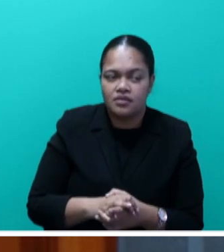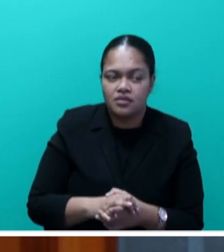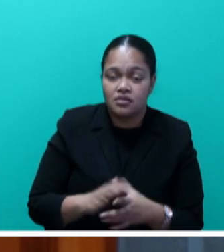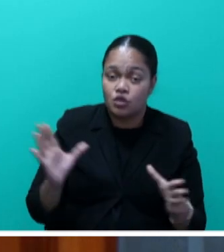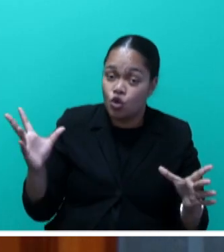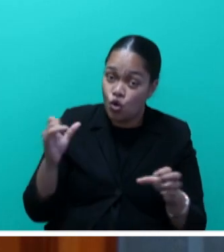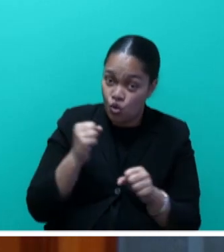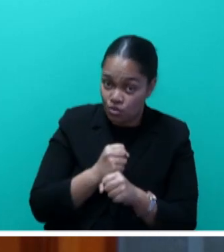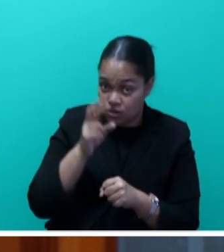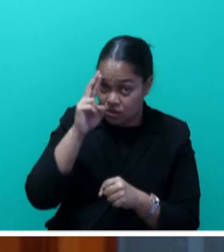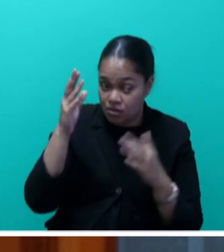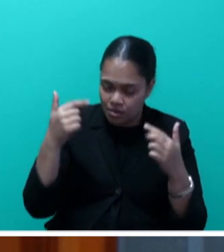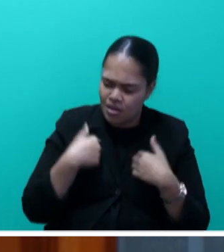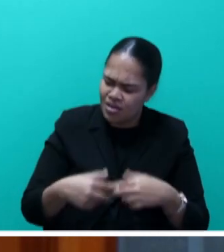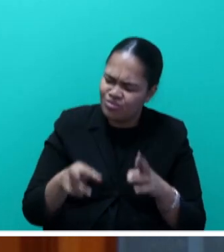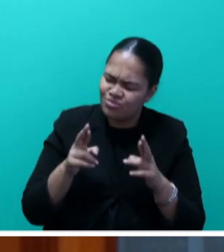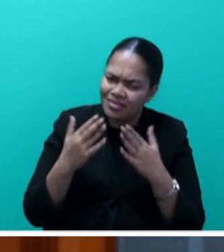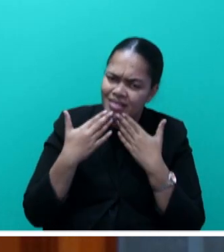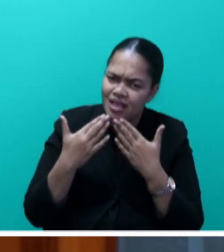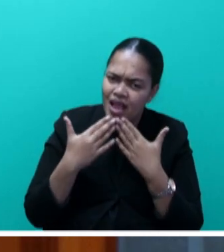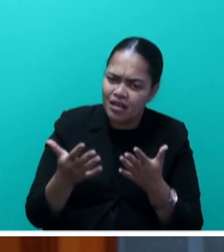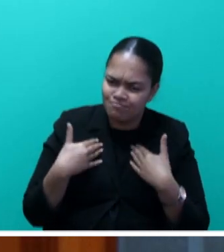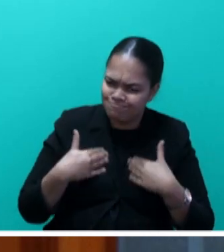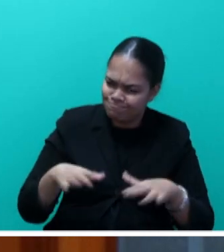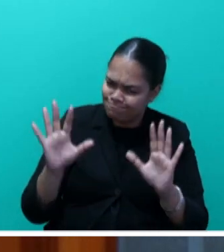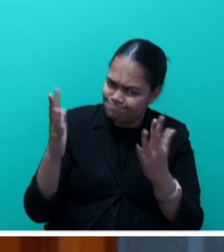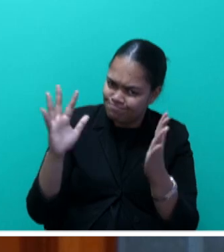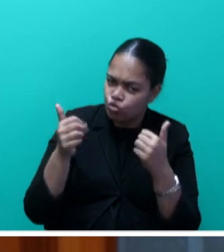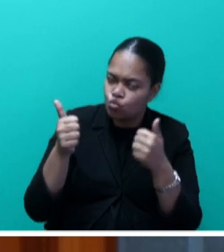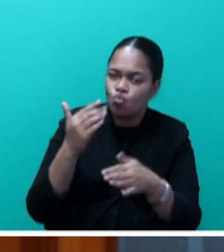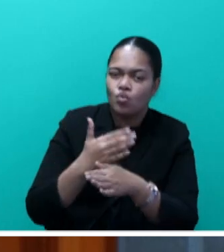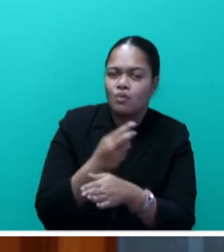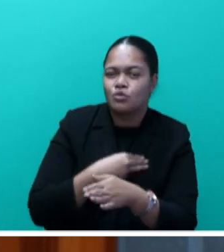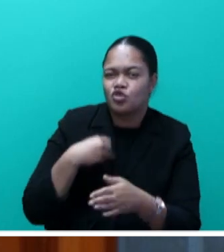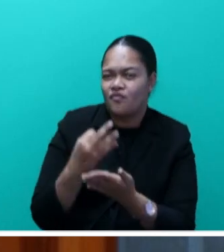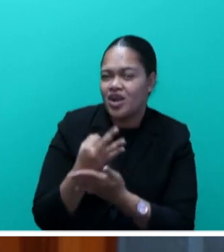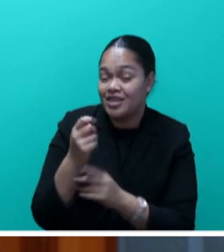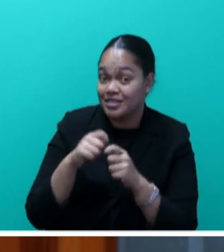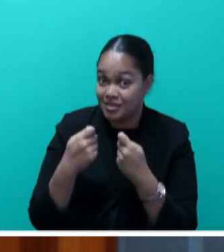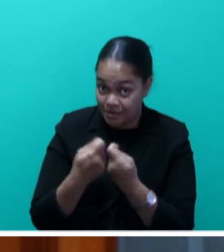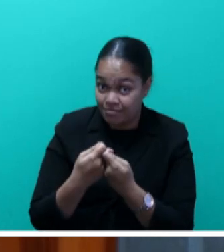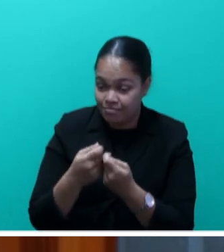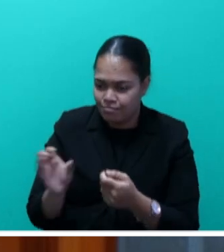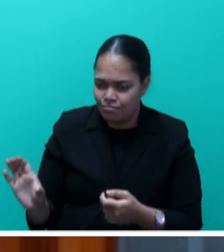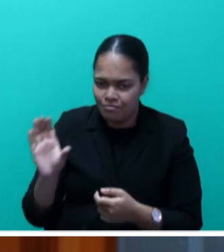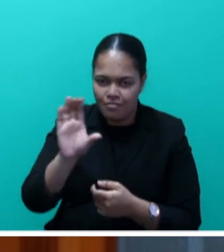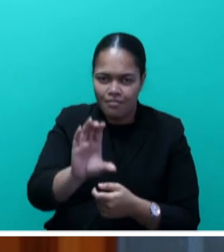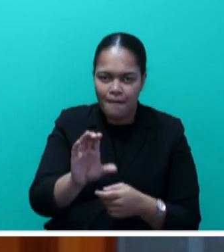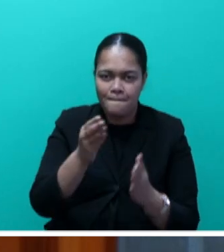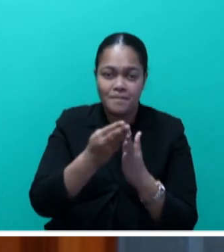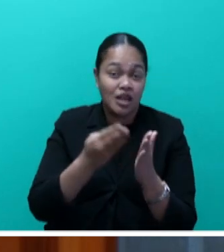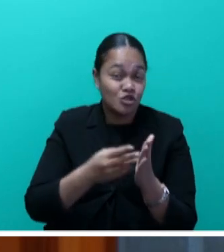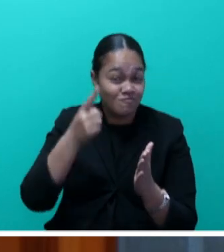closing, Mr. Speaker, I wish to thank and commend the good work of the Ministry of Finance team in putting forth a budget that is